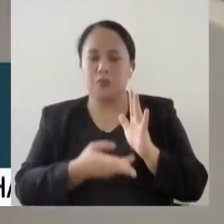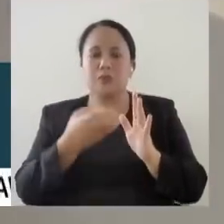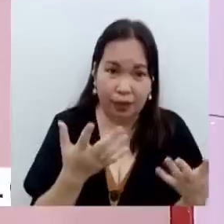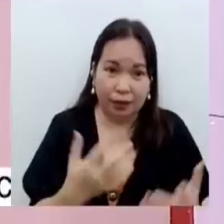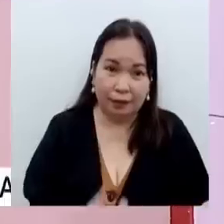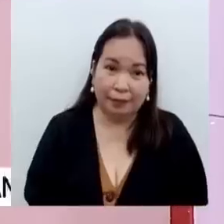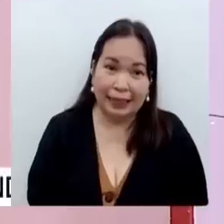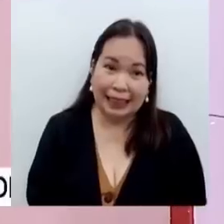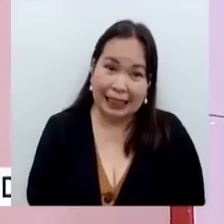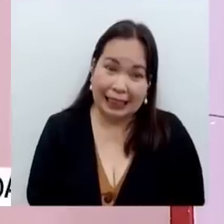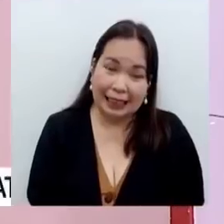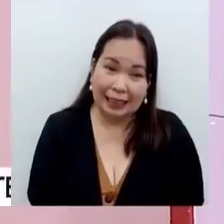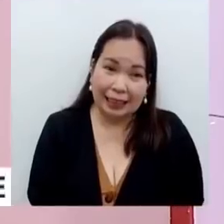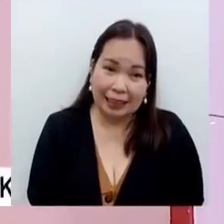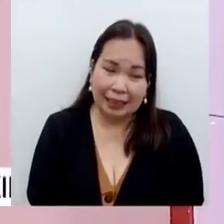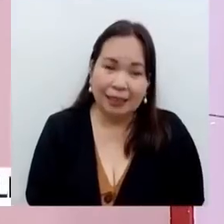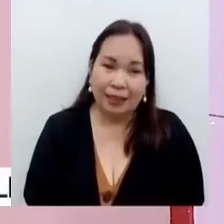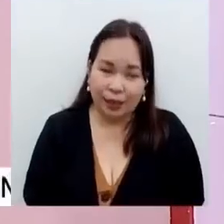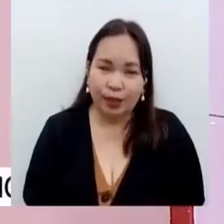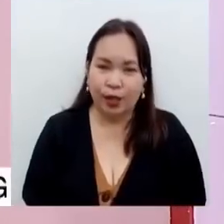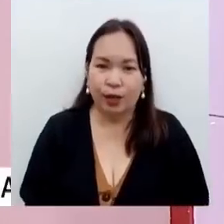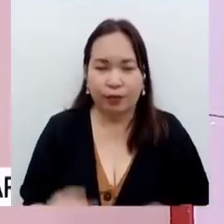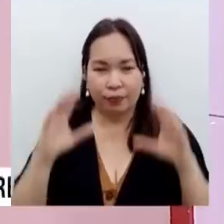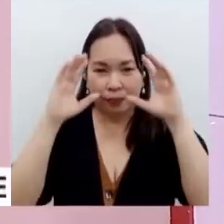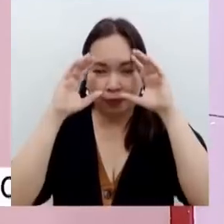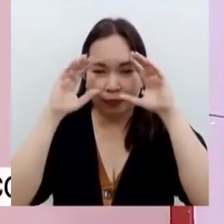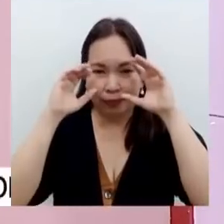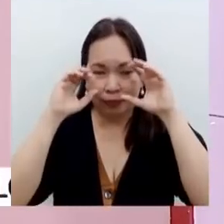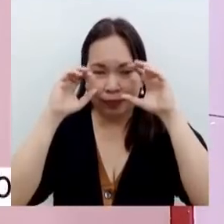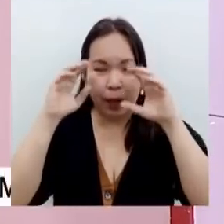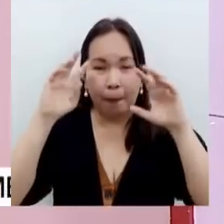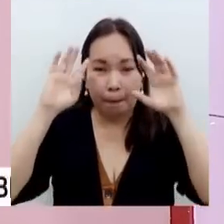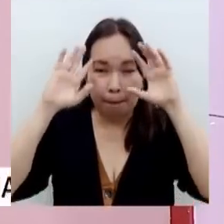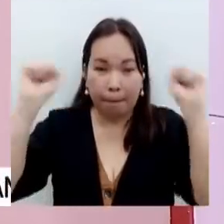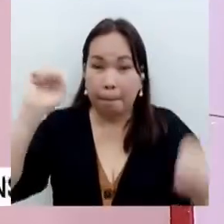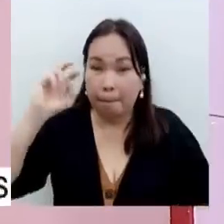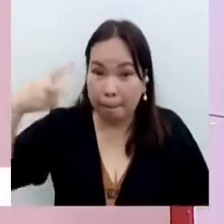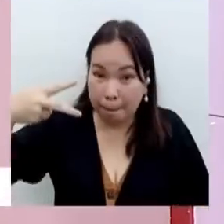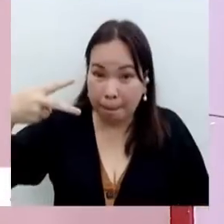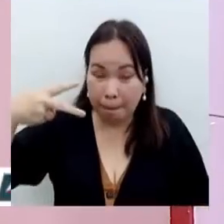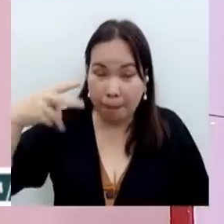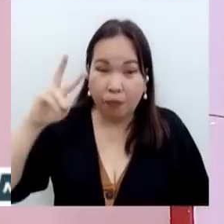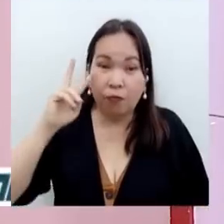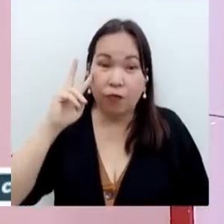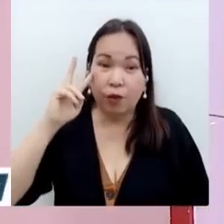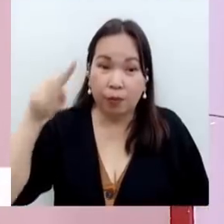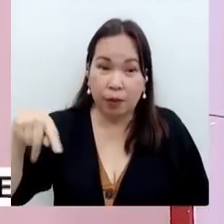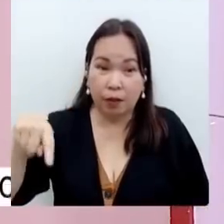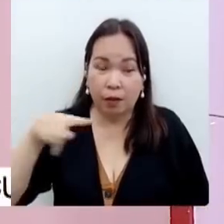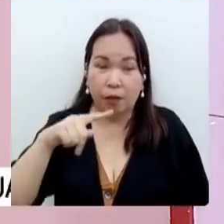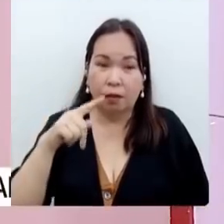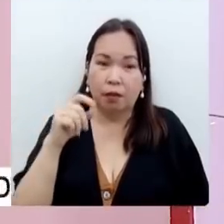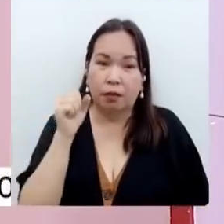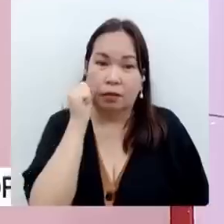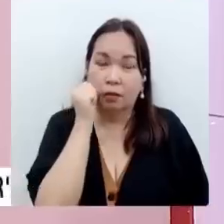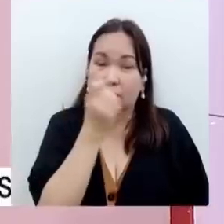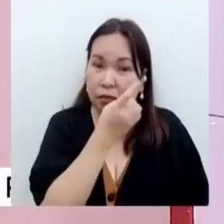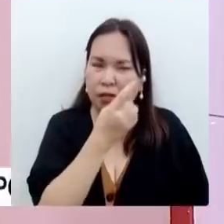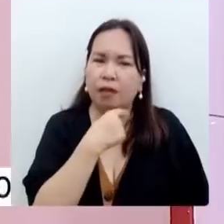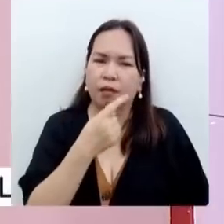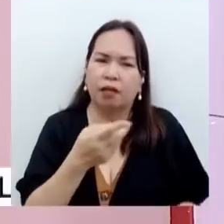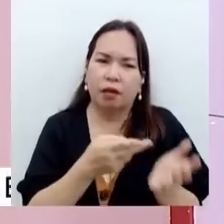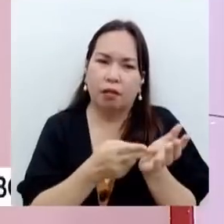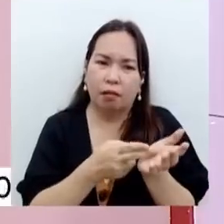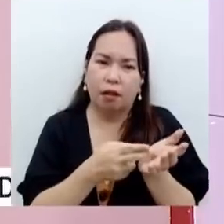the victim. Philippine Vice President and Education Secretary Sara Duterte admits she did not review revisions to the new